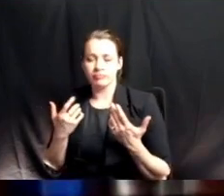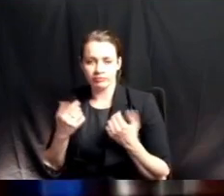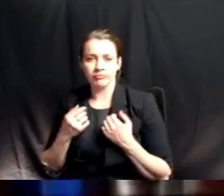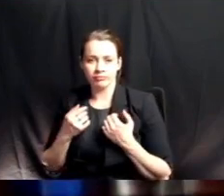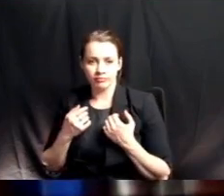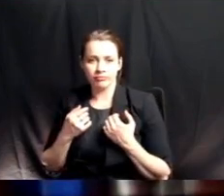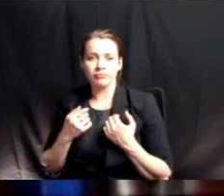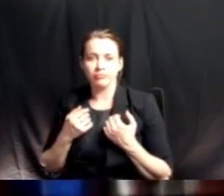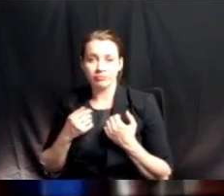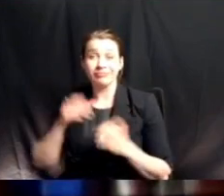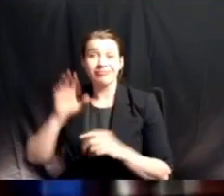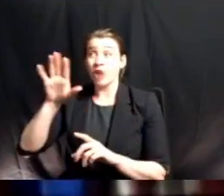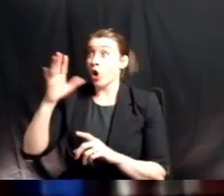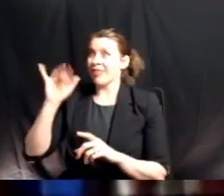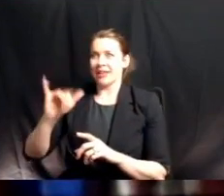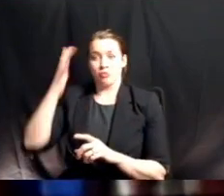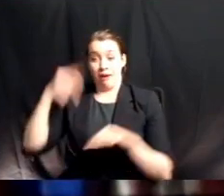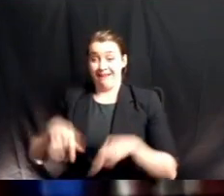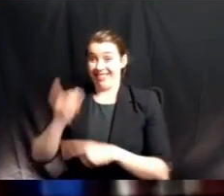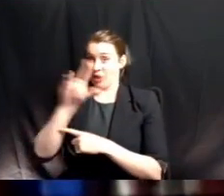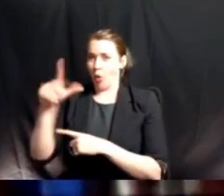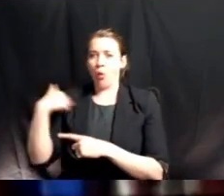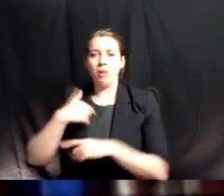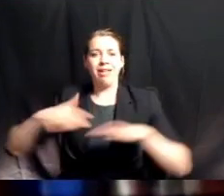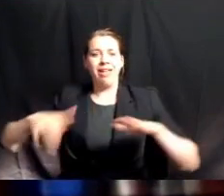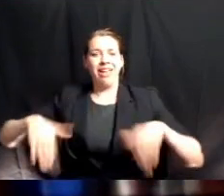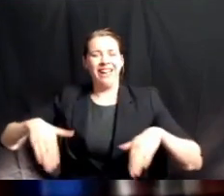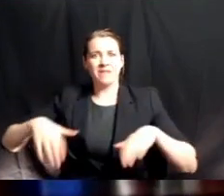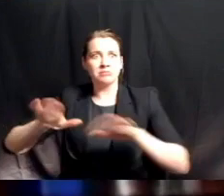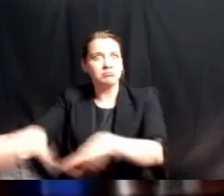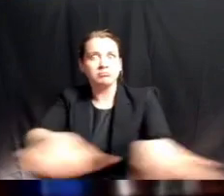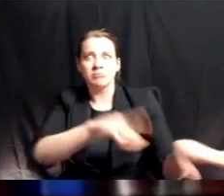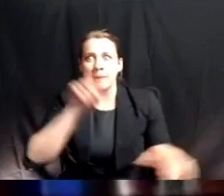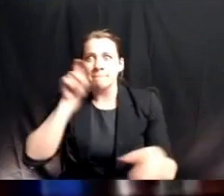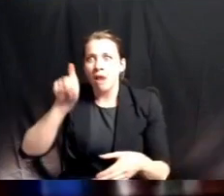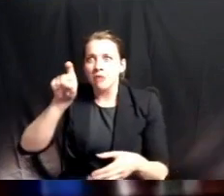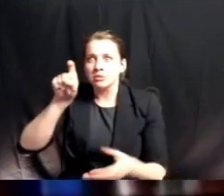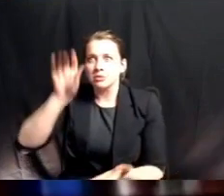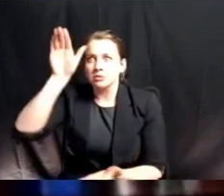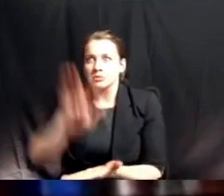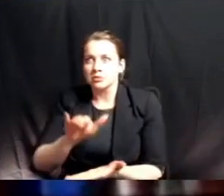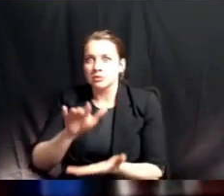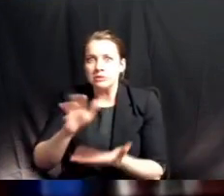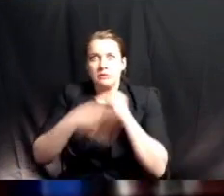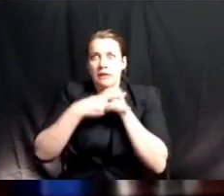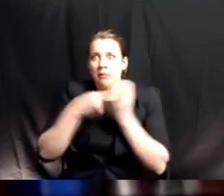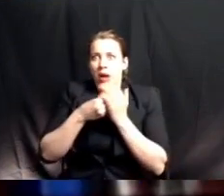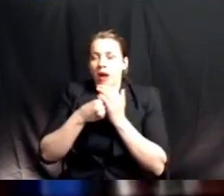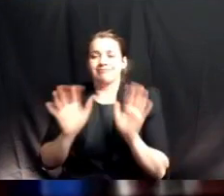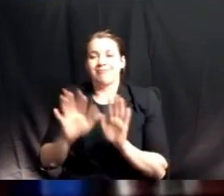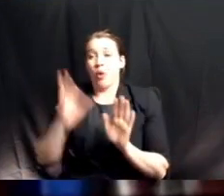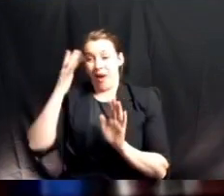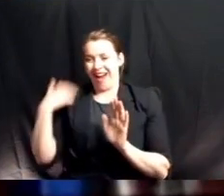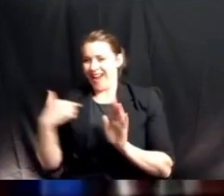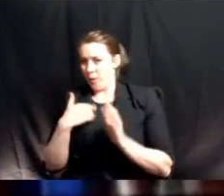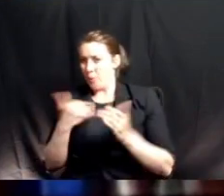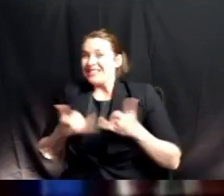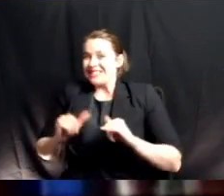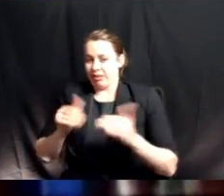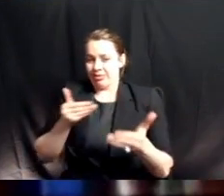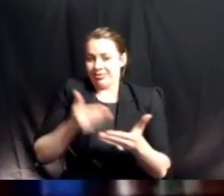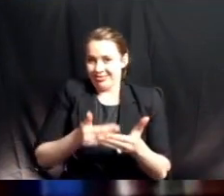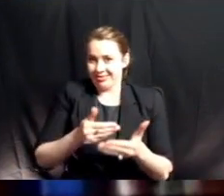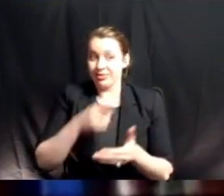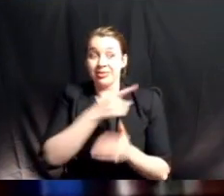massive reductions, is because we're right in the zone here where the House of Representatives voting on a package, the